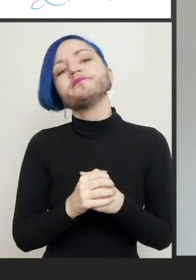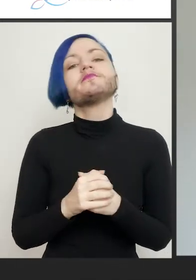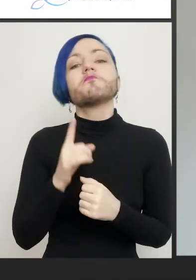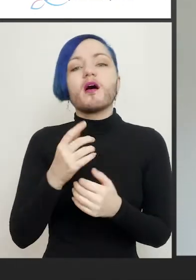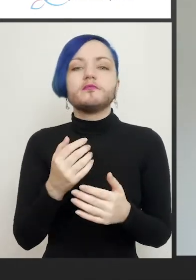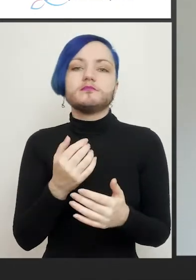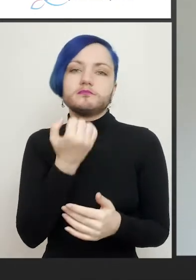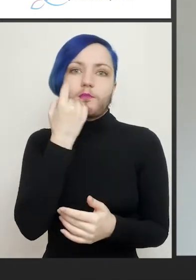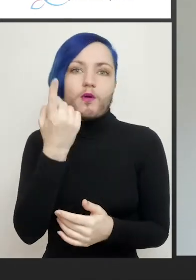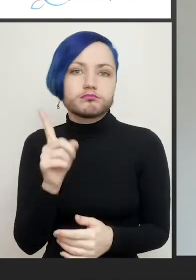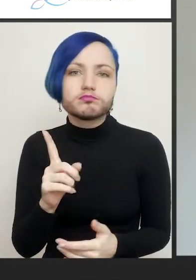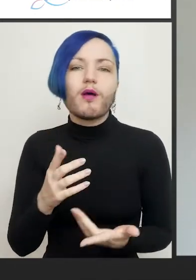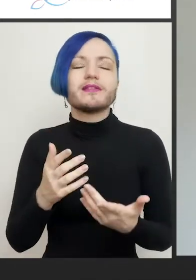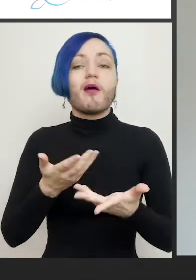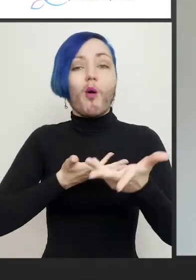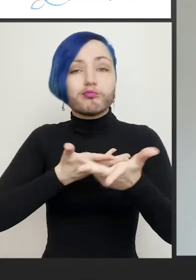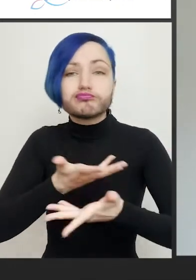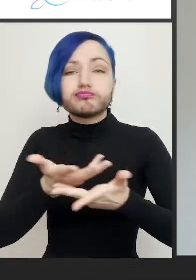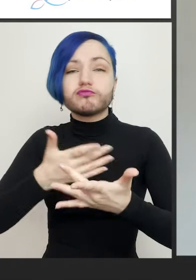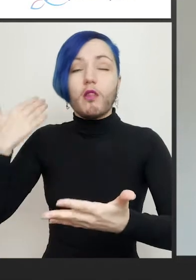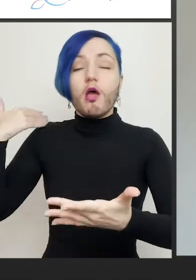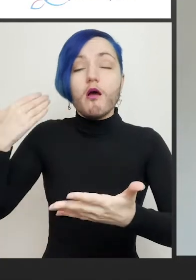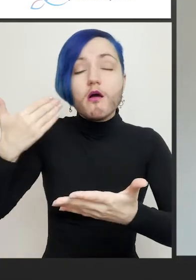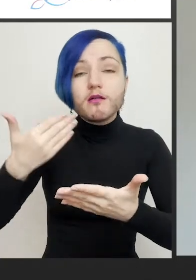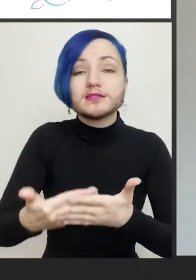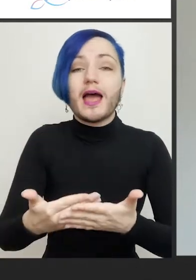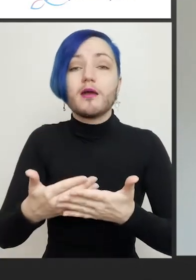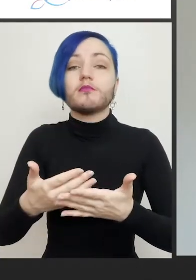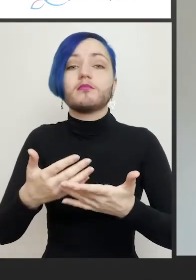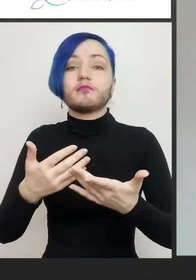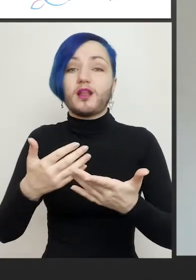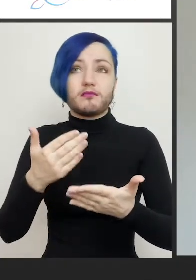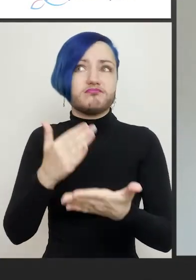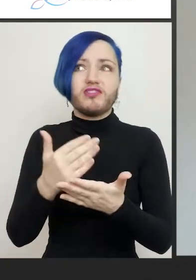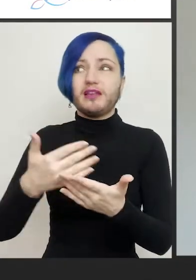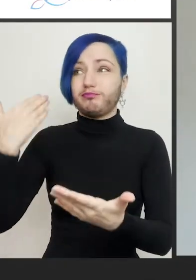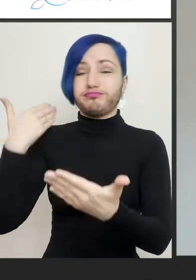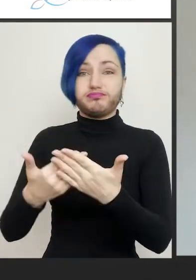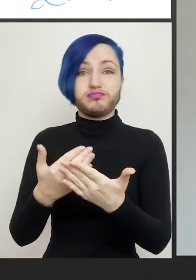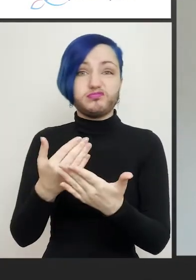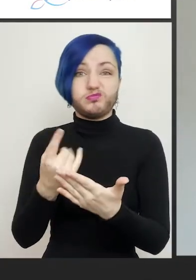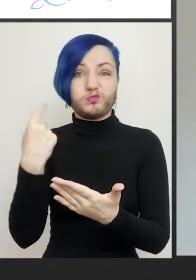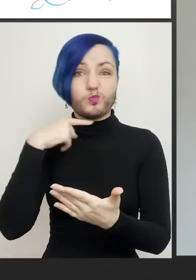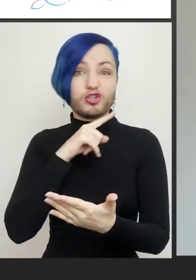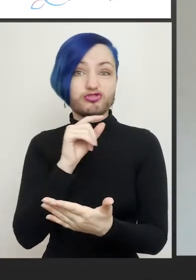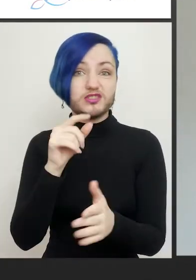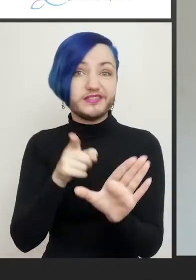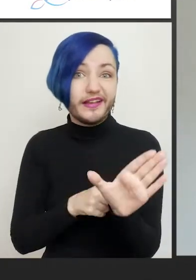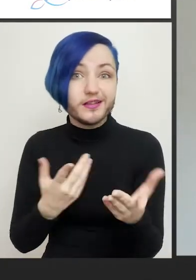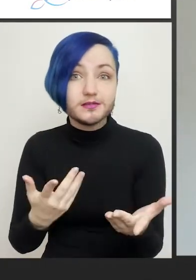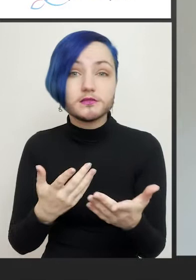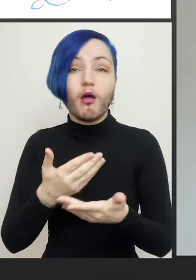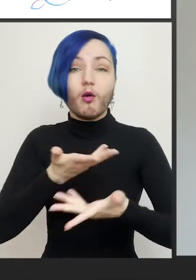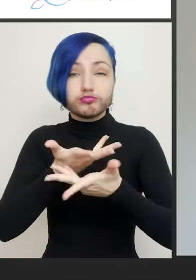that there's been a sort of ongoing conversation for a long time, really going back almost a century about